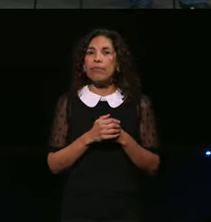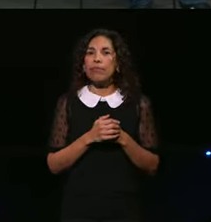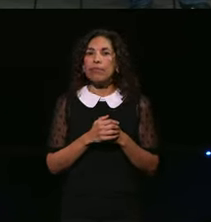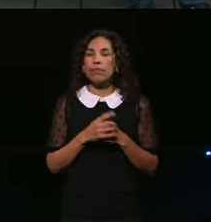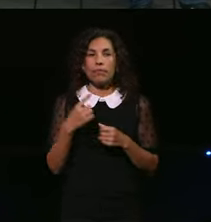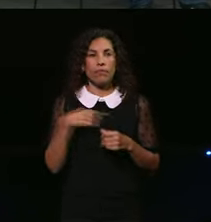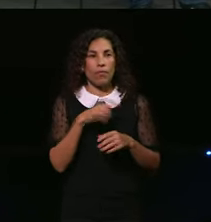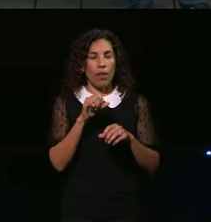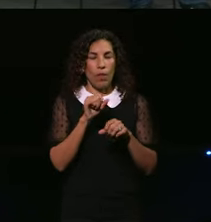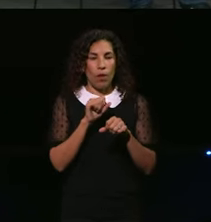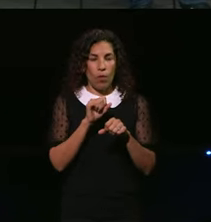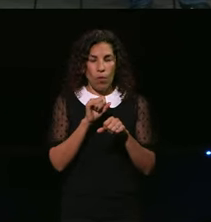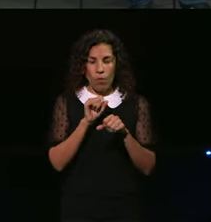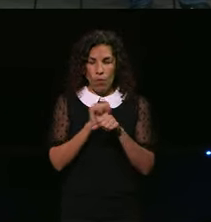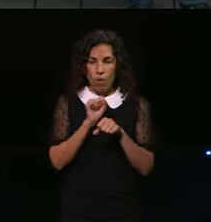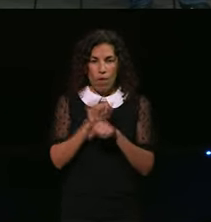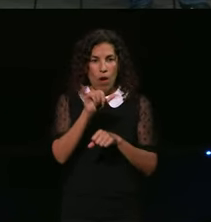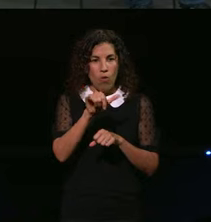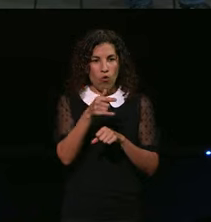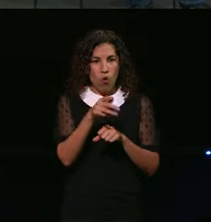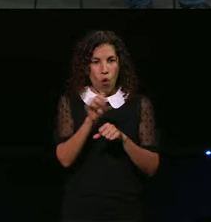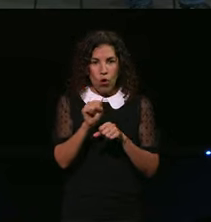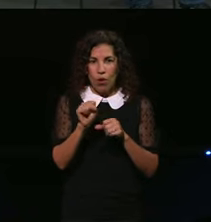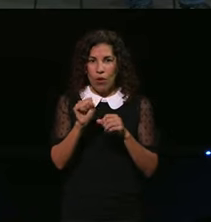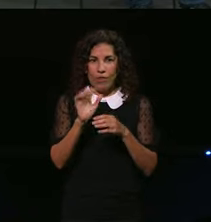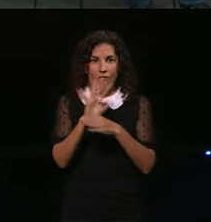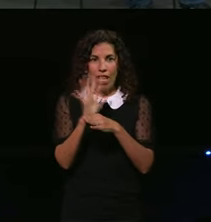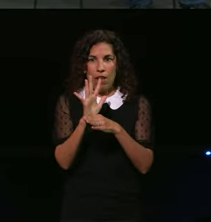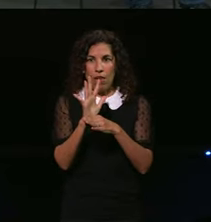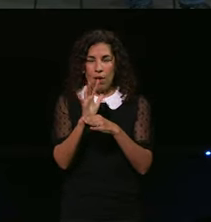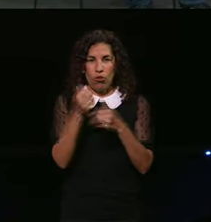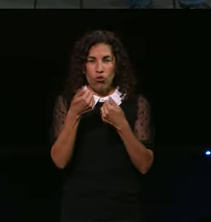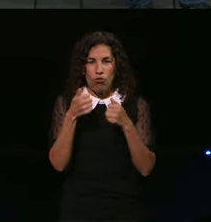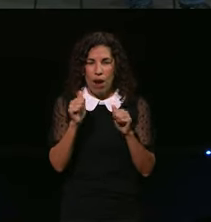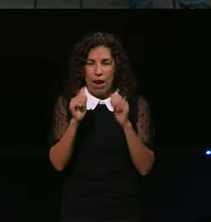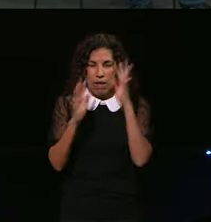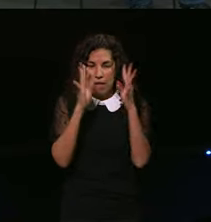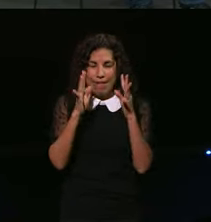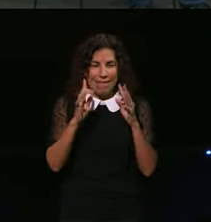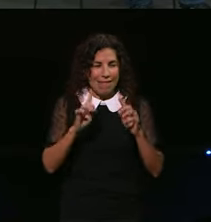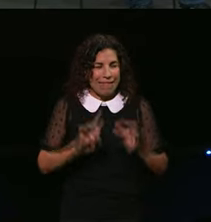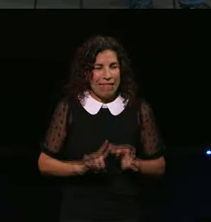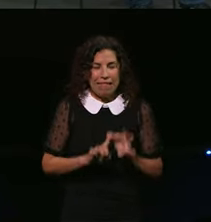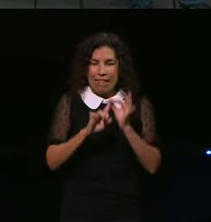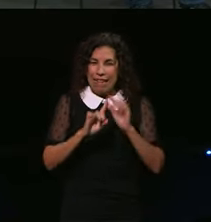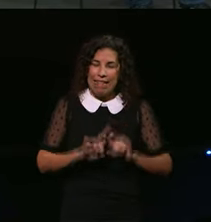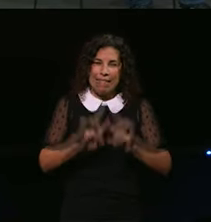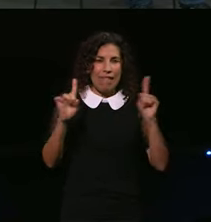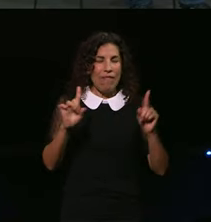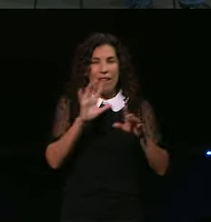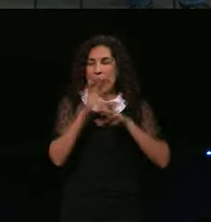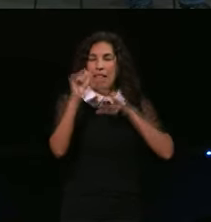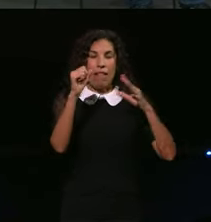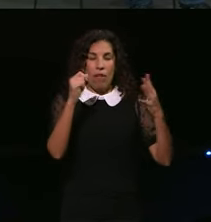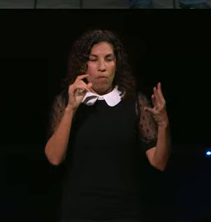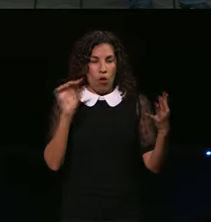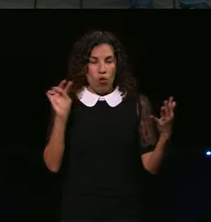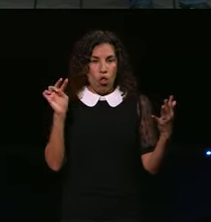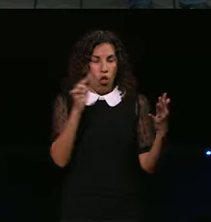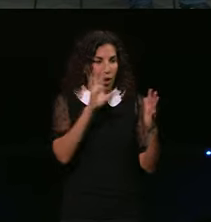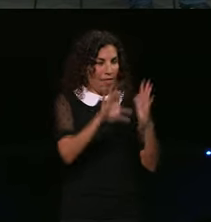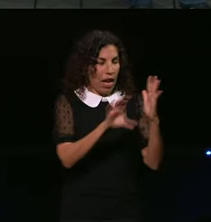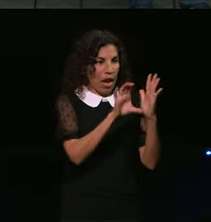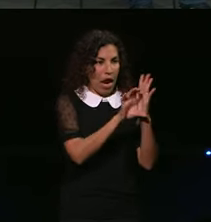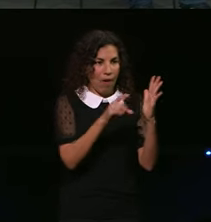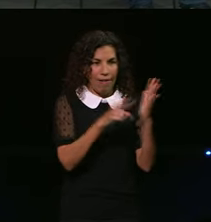It was we're working on a Yorgos Lanthimos film. We're trying to create something unique, something that where you're looking at this character